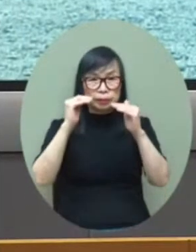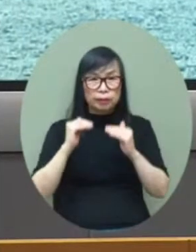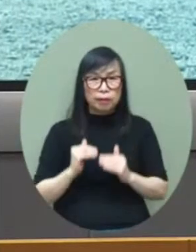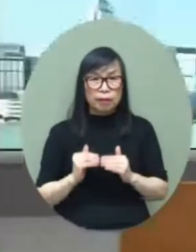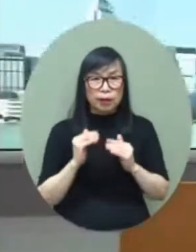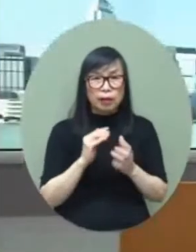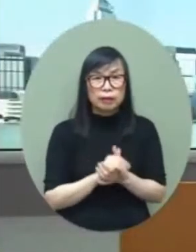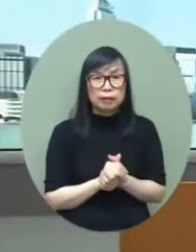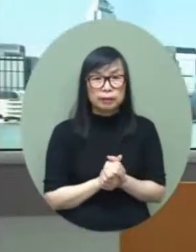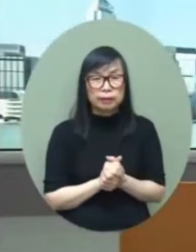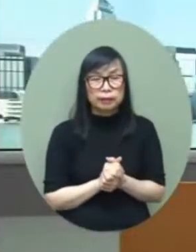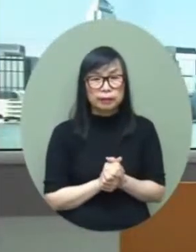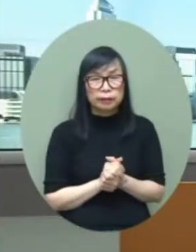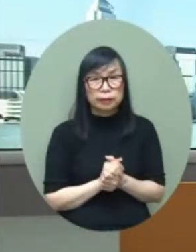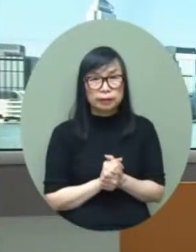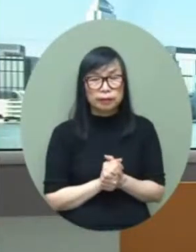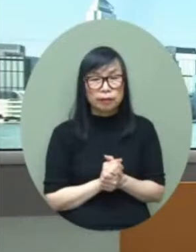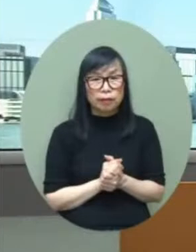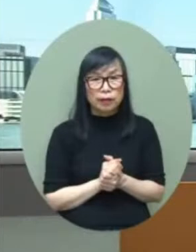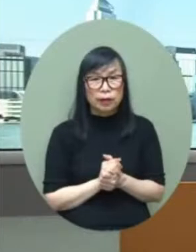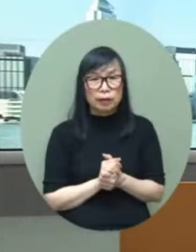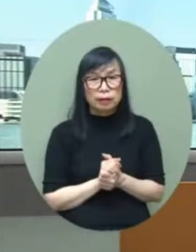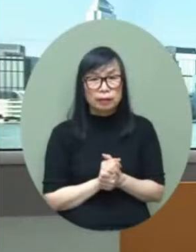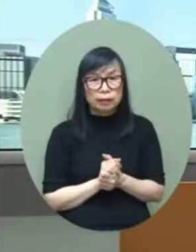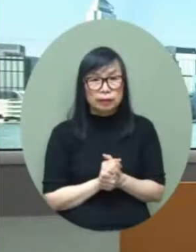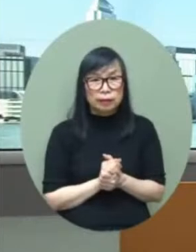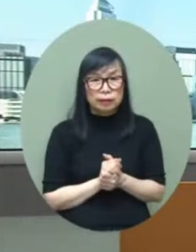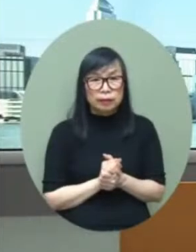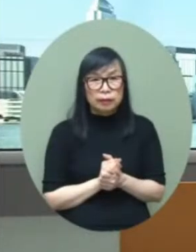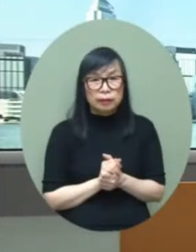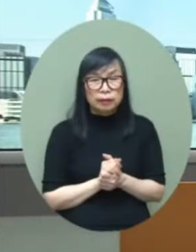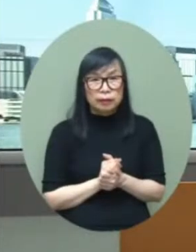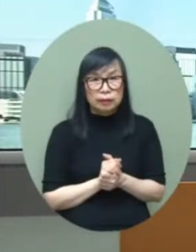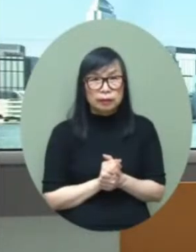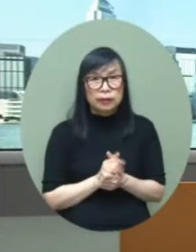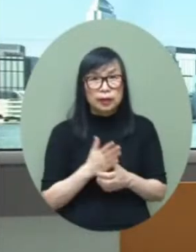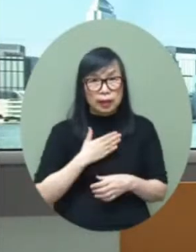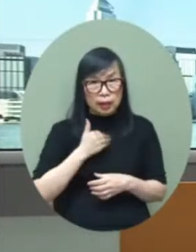scenario where there was transmission. Lady at the far end, please.